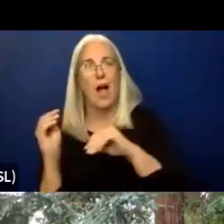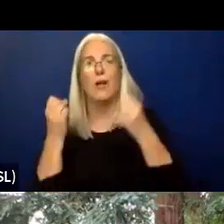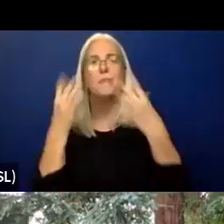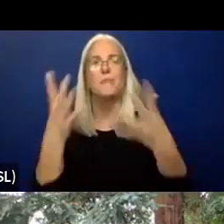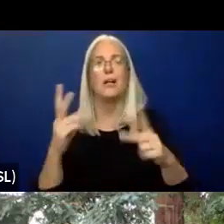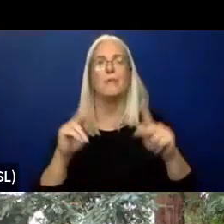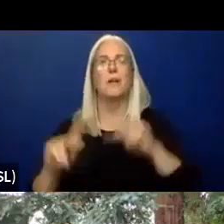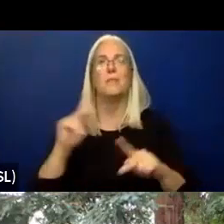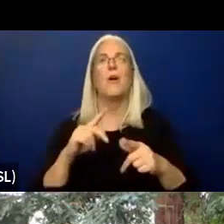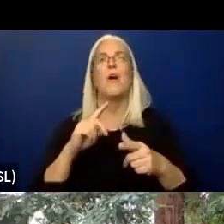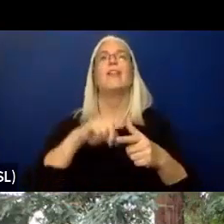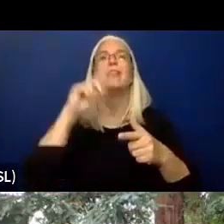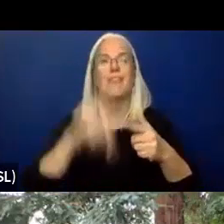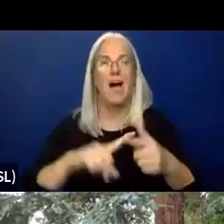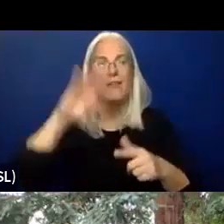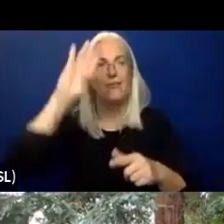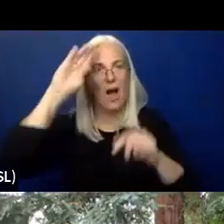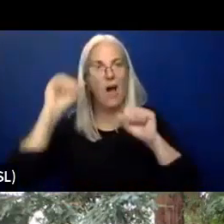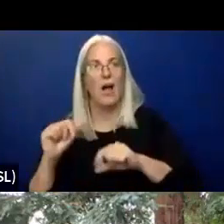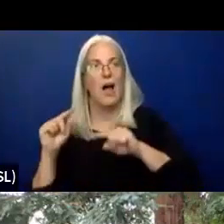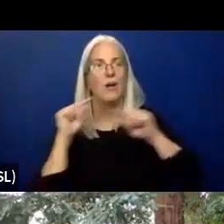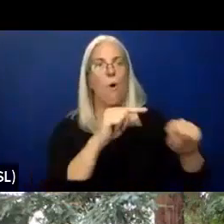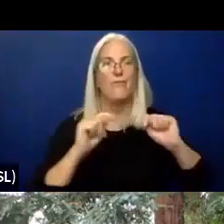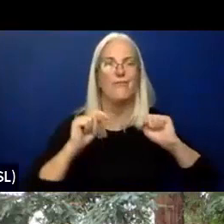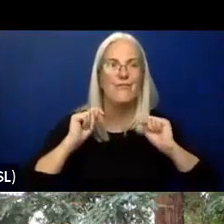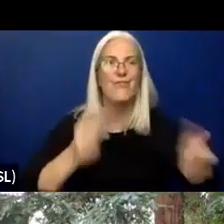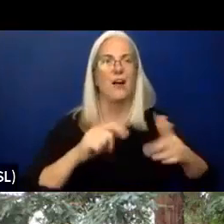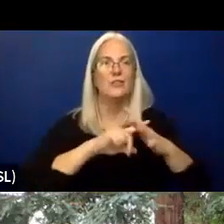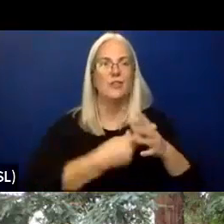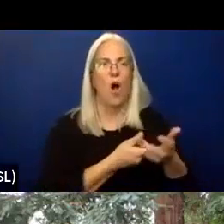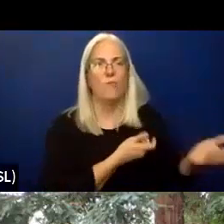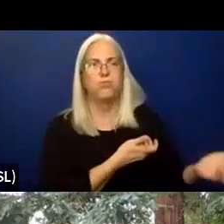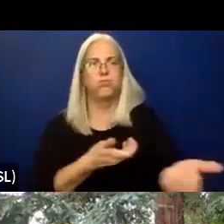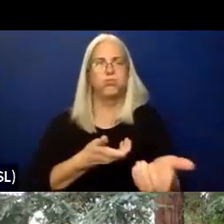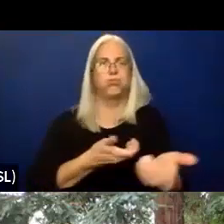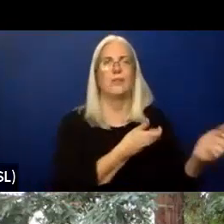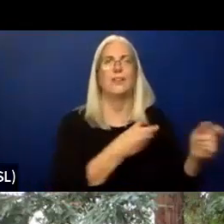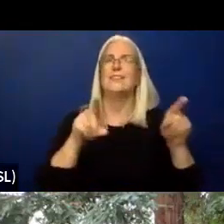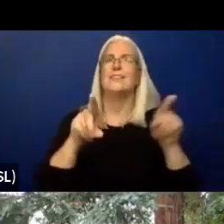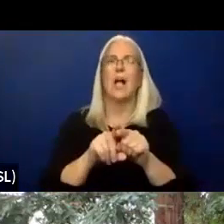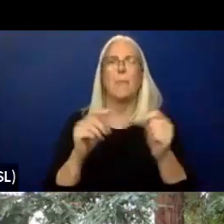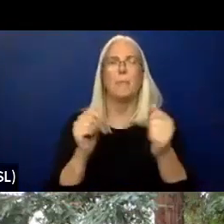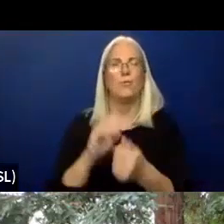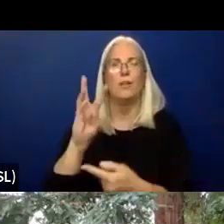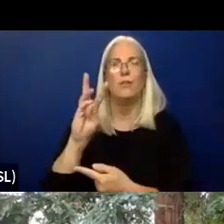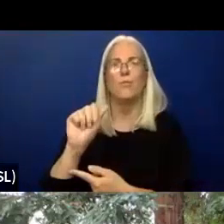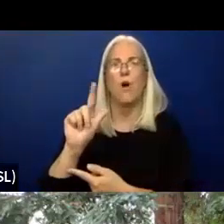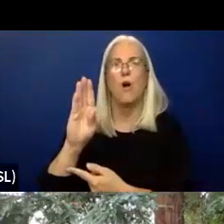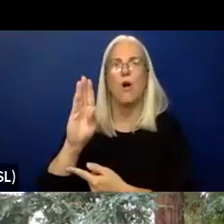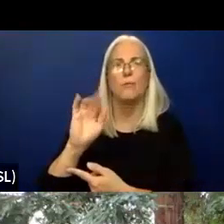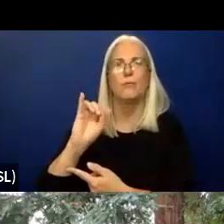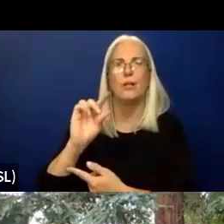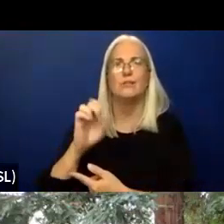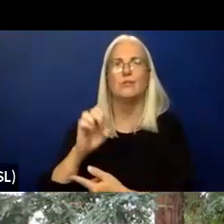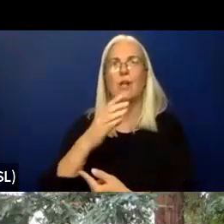could get in there and fight those fires. Walbridge and Myers the same way, with sequential evacuations and